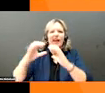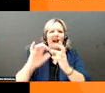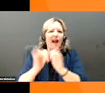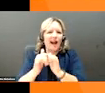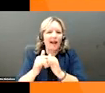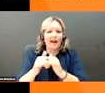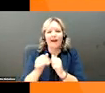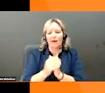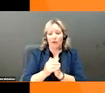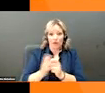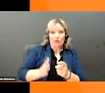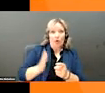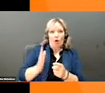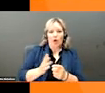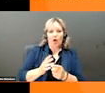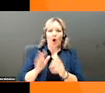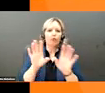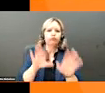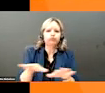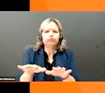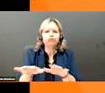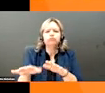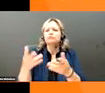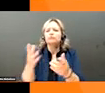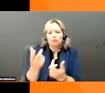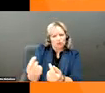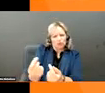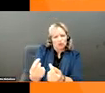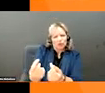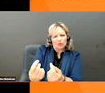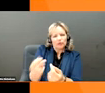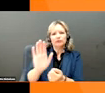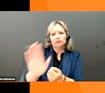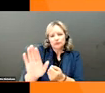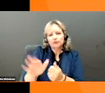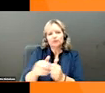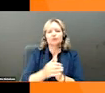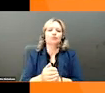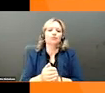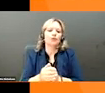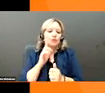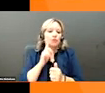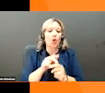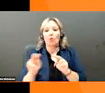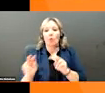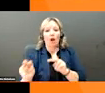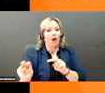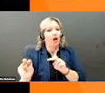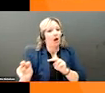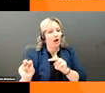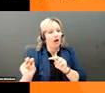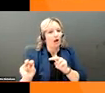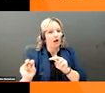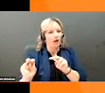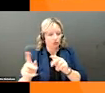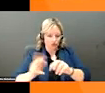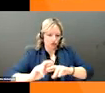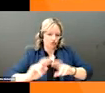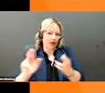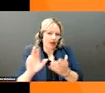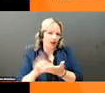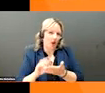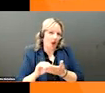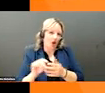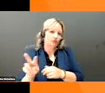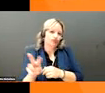And also you're just going to be, it's another network, another connection. So, and then the last one is